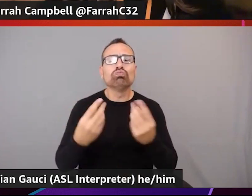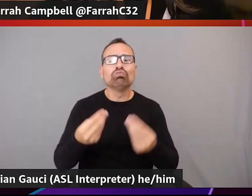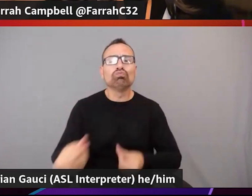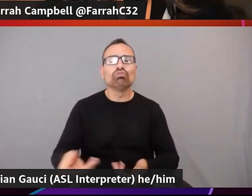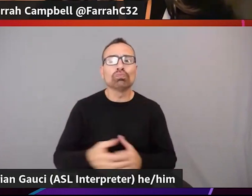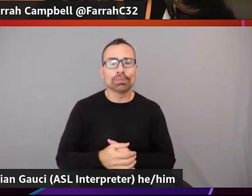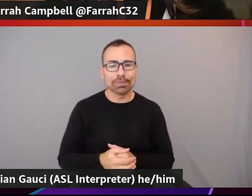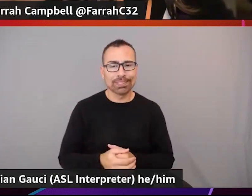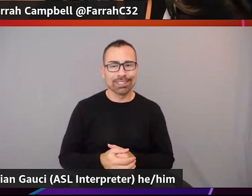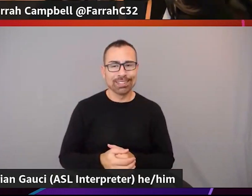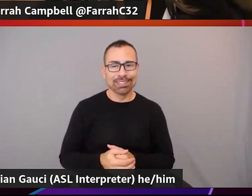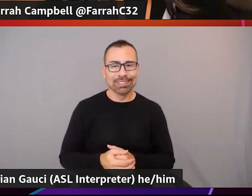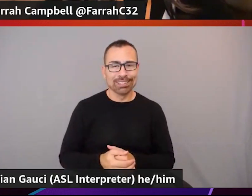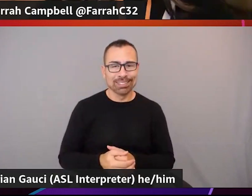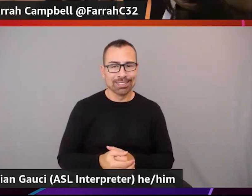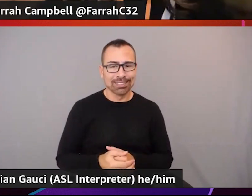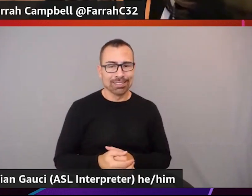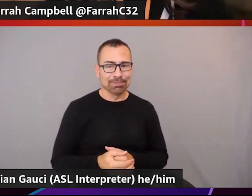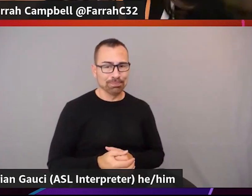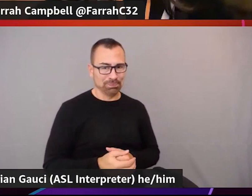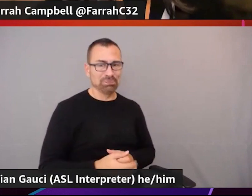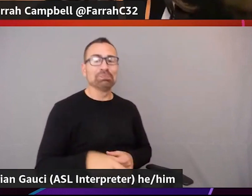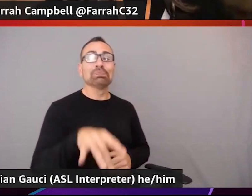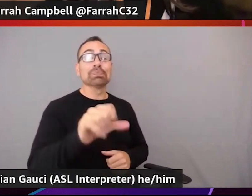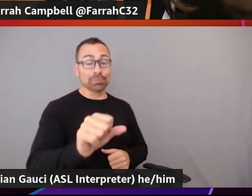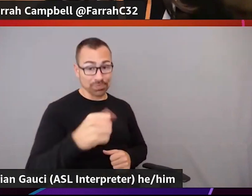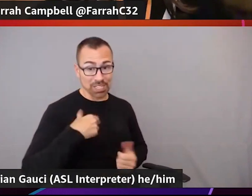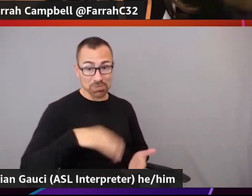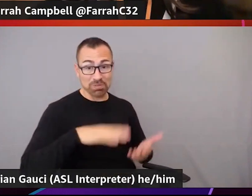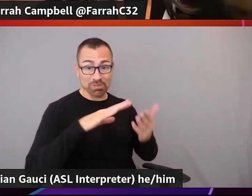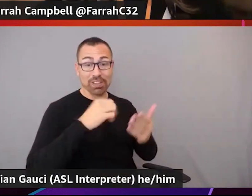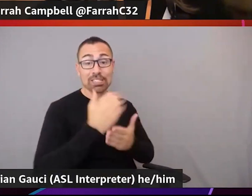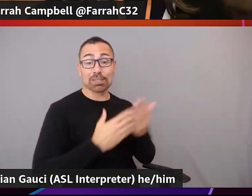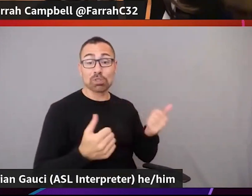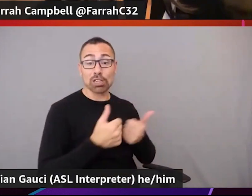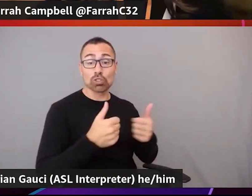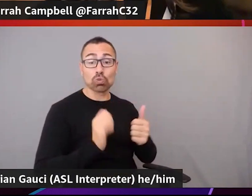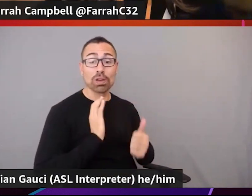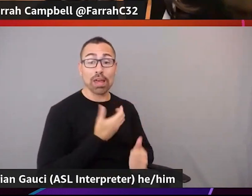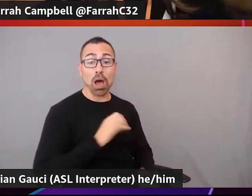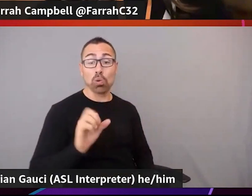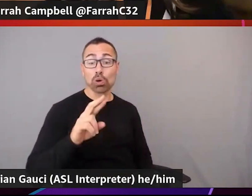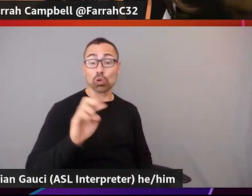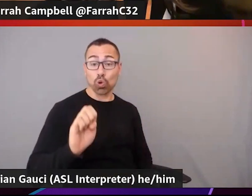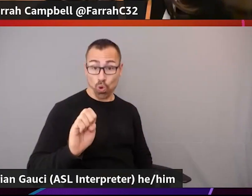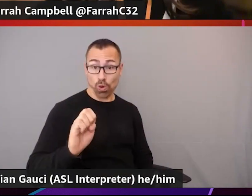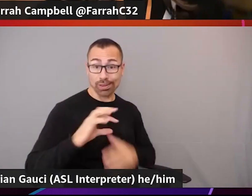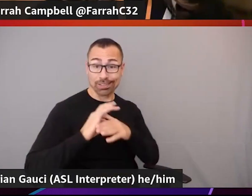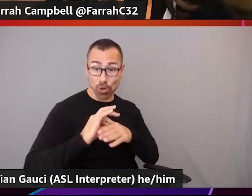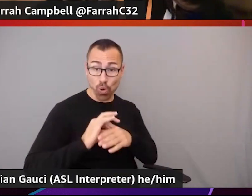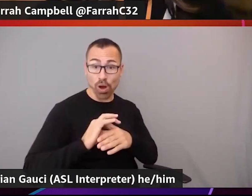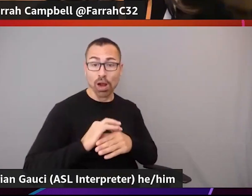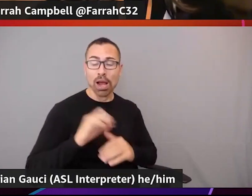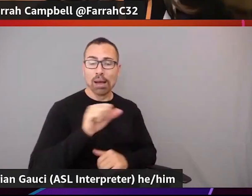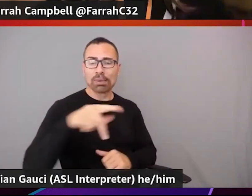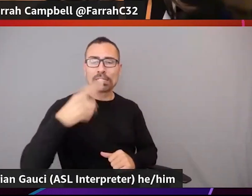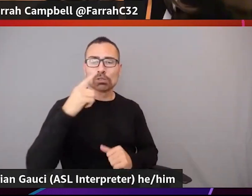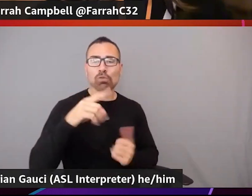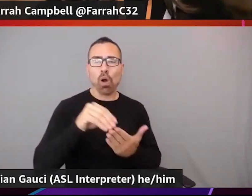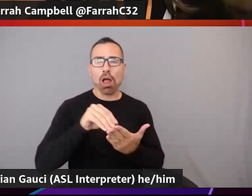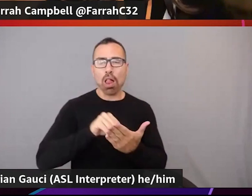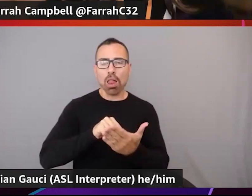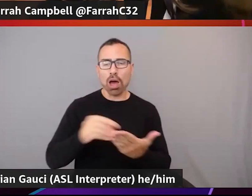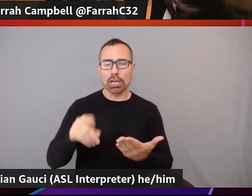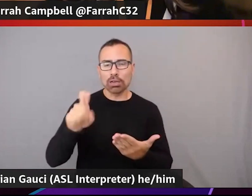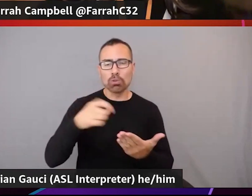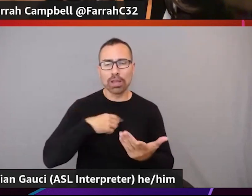so we did face some challenges with our core applications, the way they did logging and such. We had to implement little